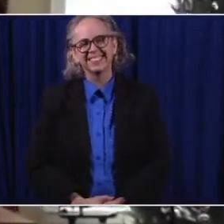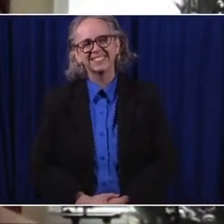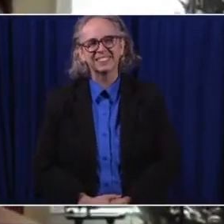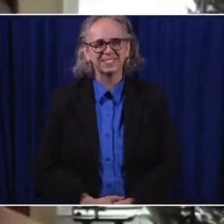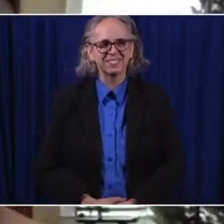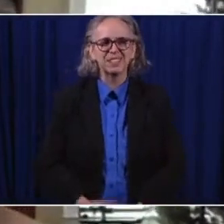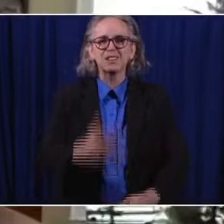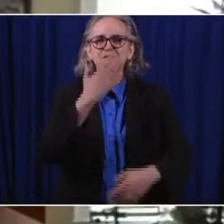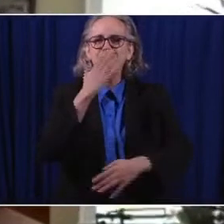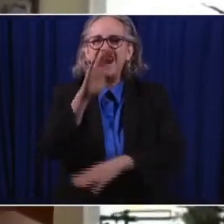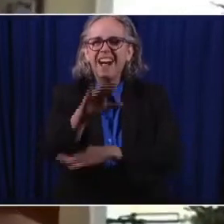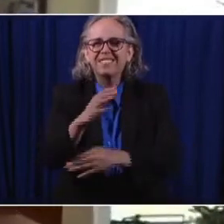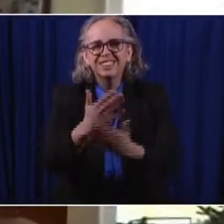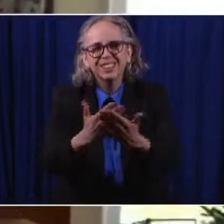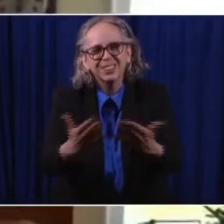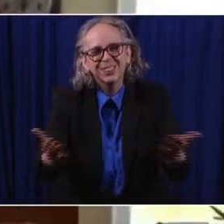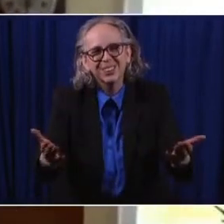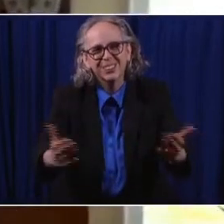Good afternoon, everyone.